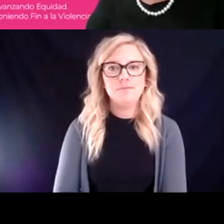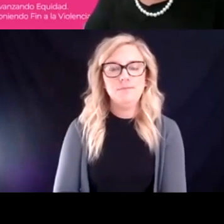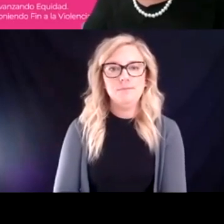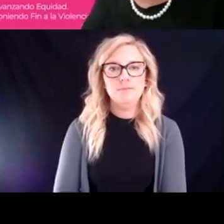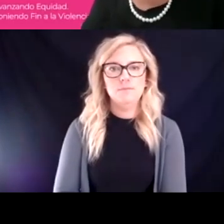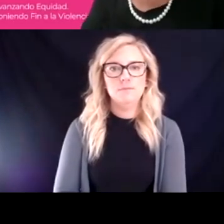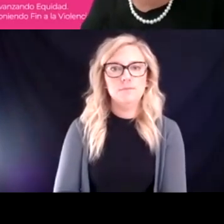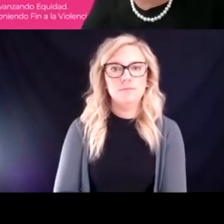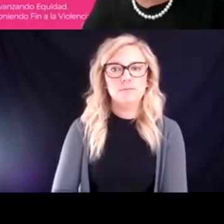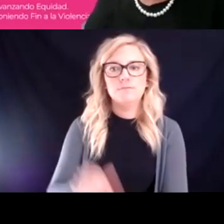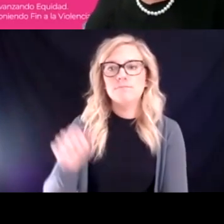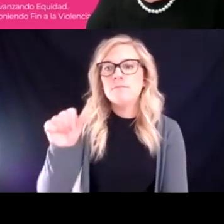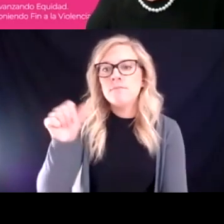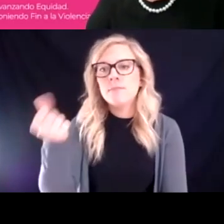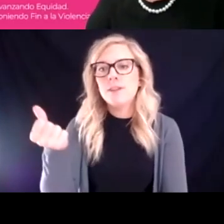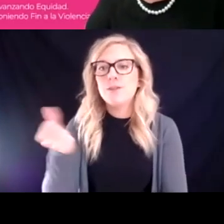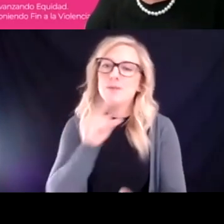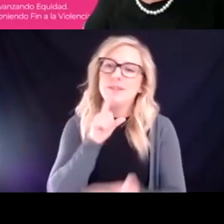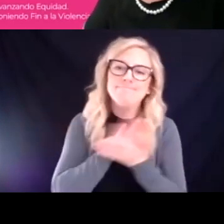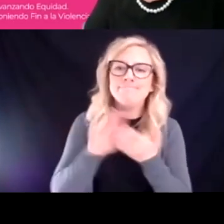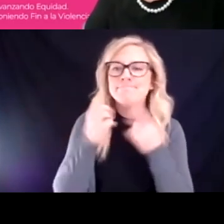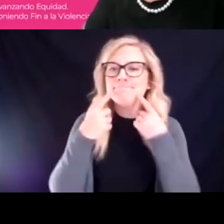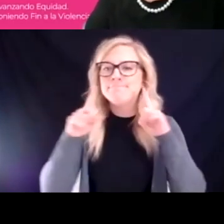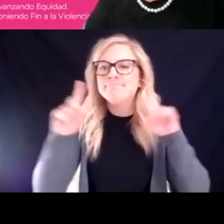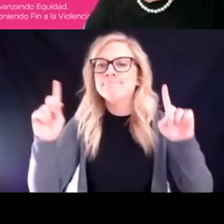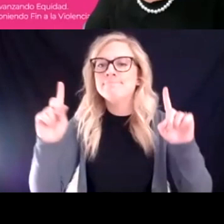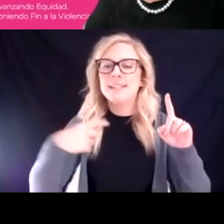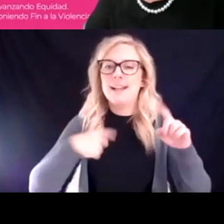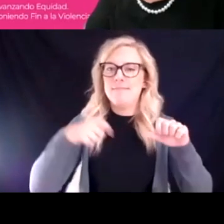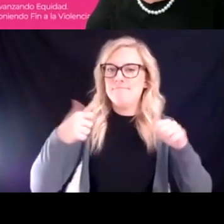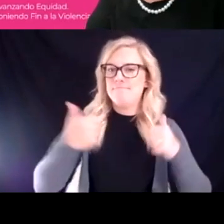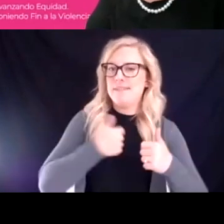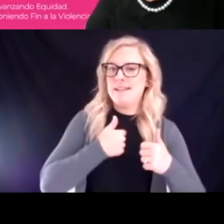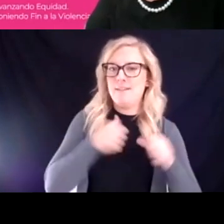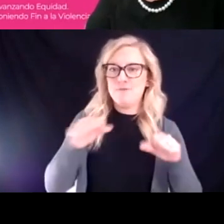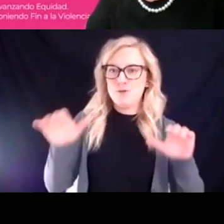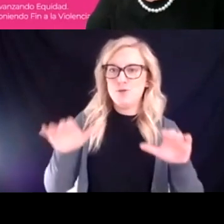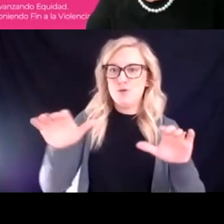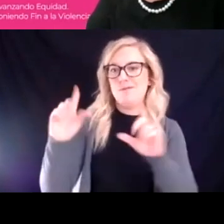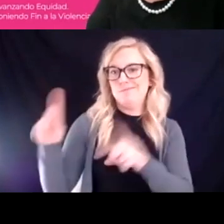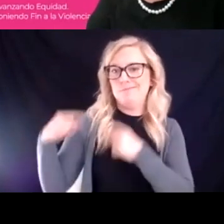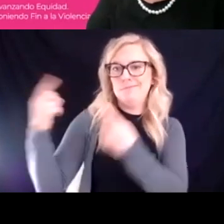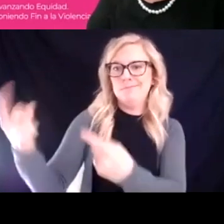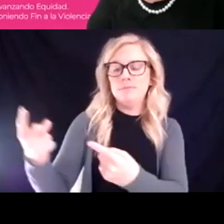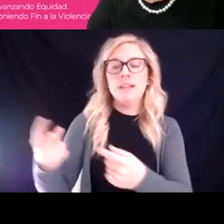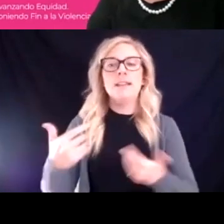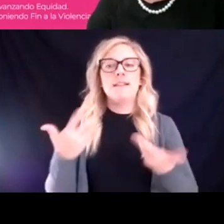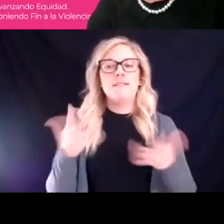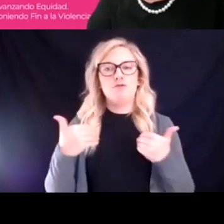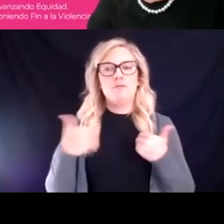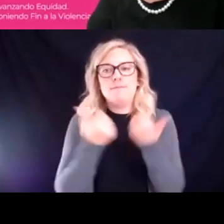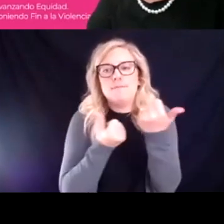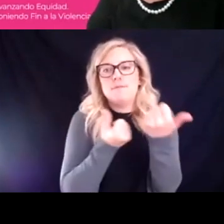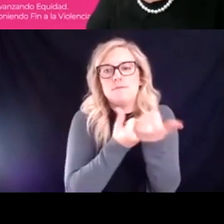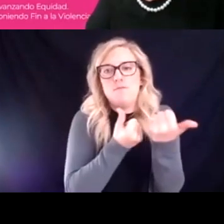Another really nice accomplishment that I've been able to achieve over the years is to have the support of